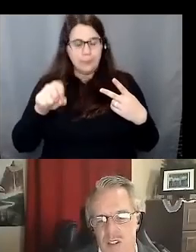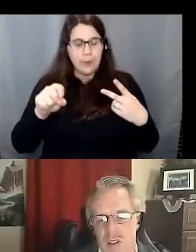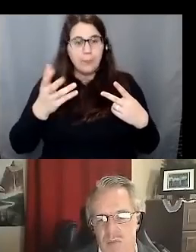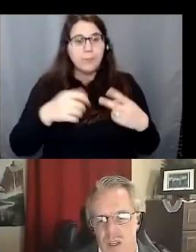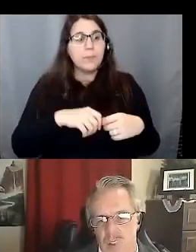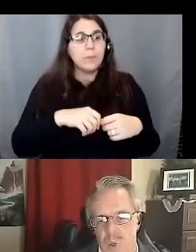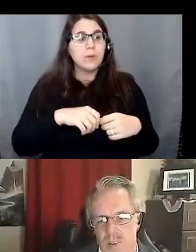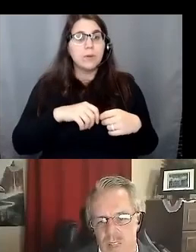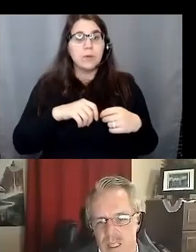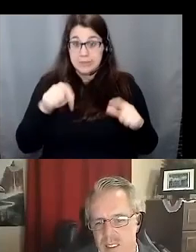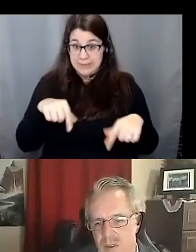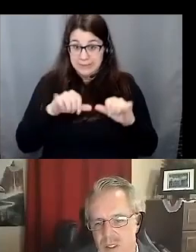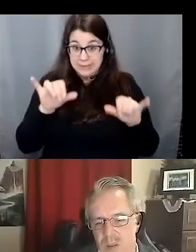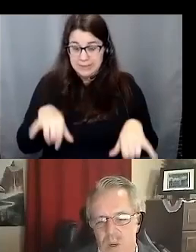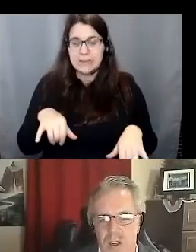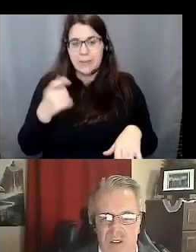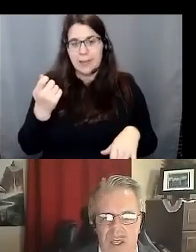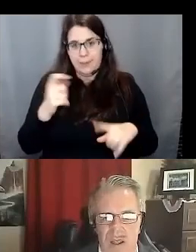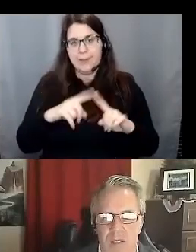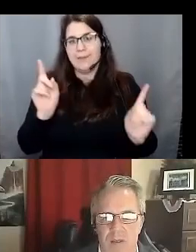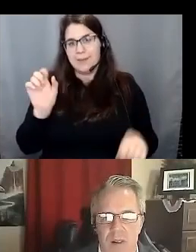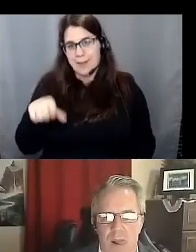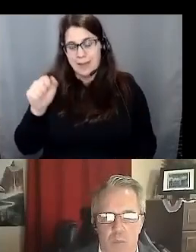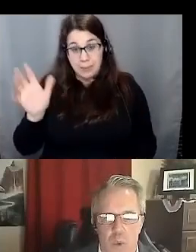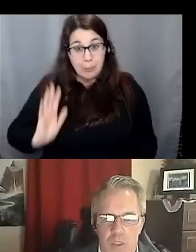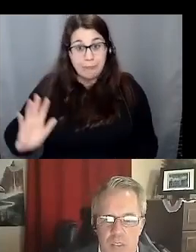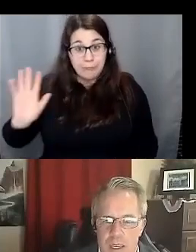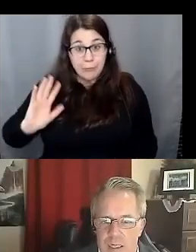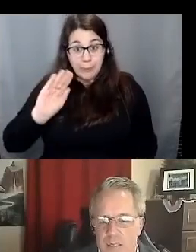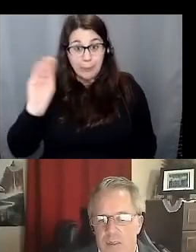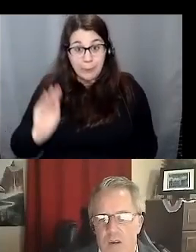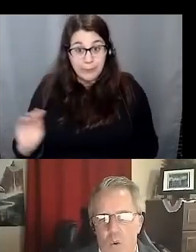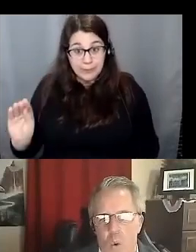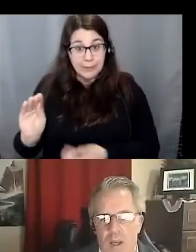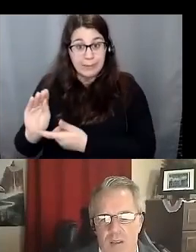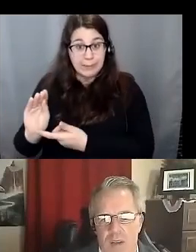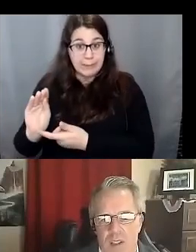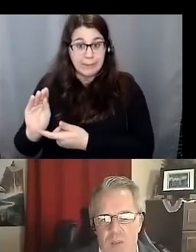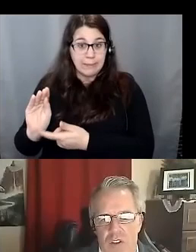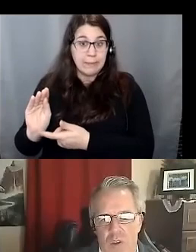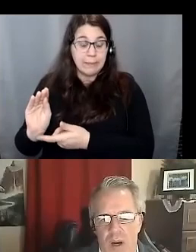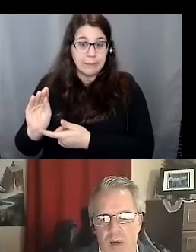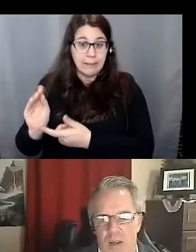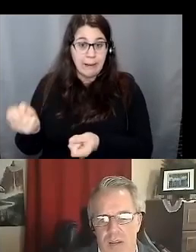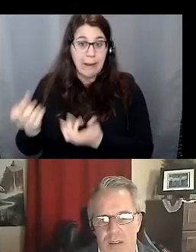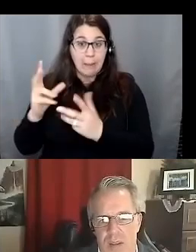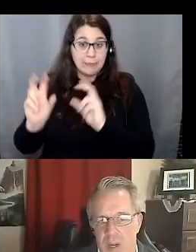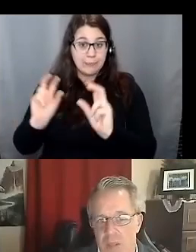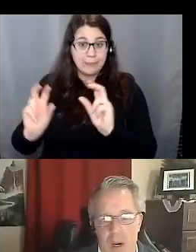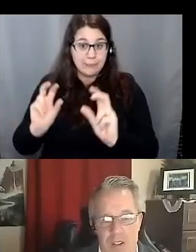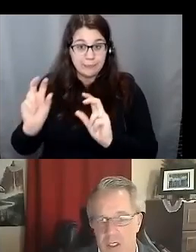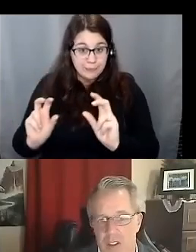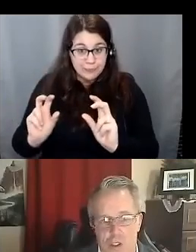this system does do it slightly differently, where instead of presetting what investments you want the